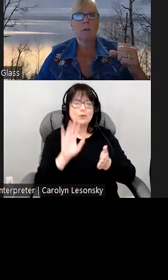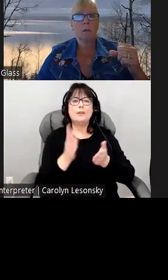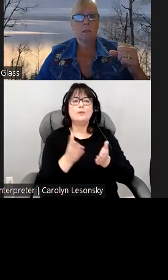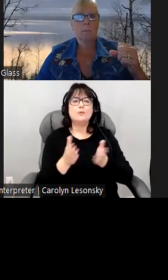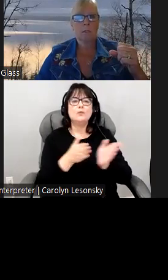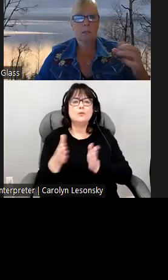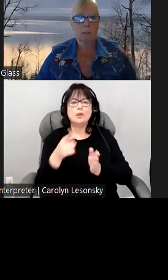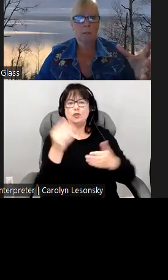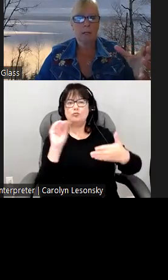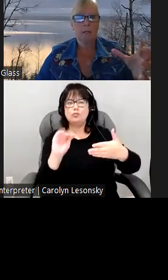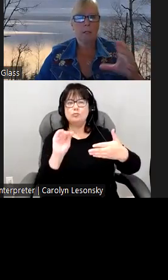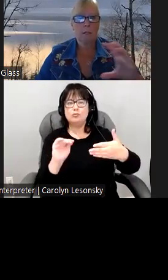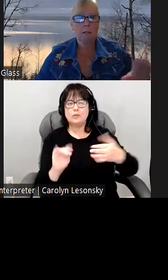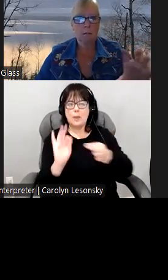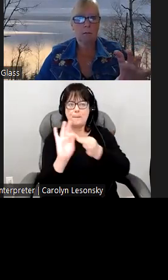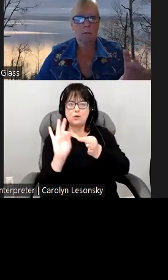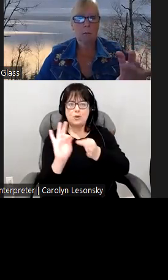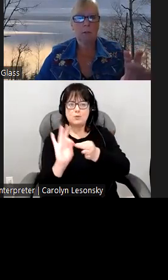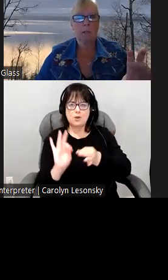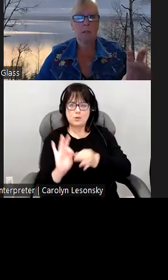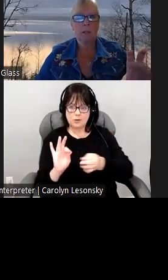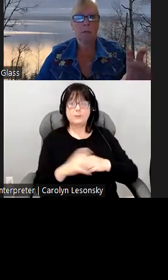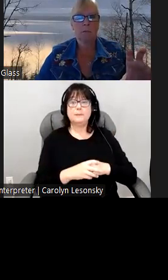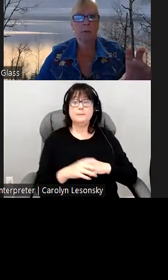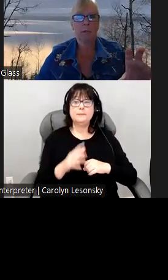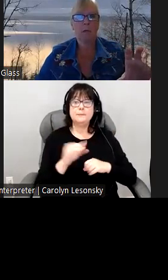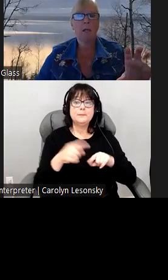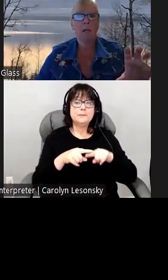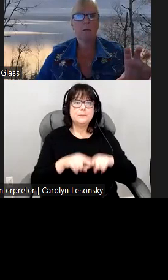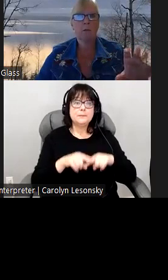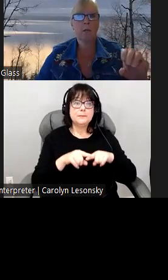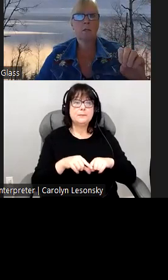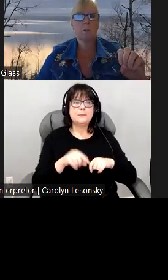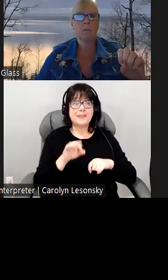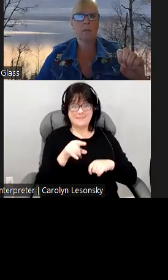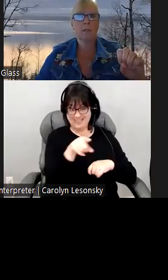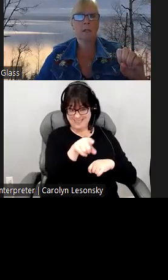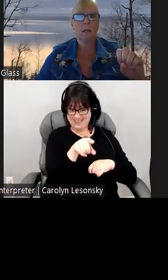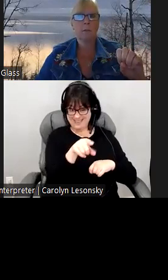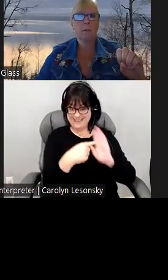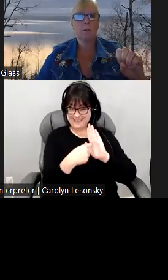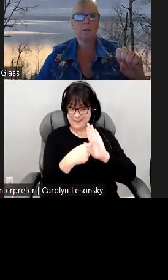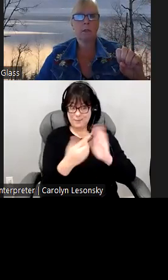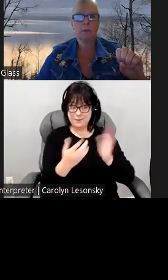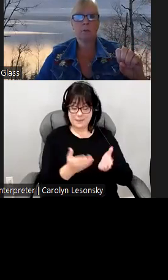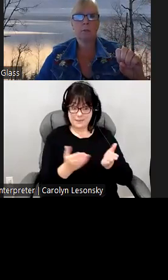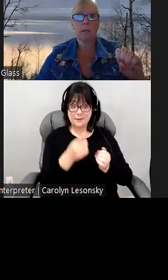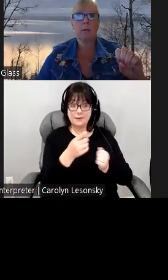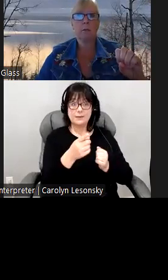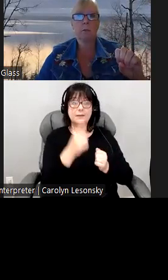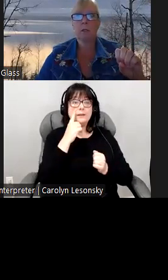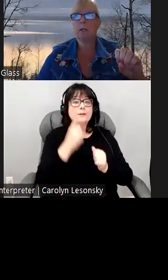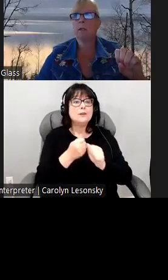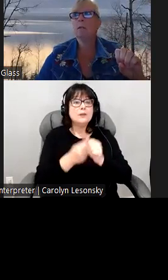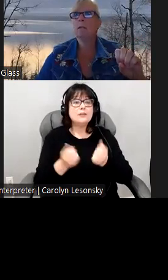If this particular agency, where we're looking at the sample report, if they had entered training support funds in CAMS for each service plan, they